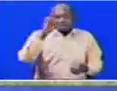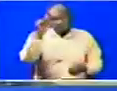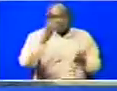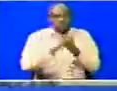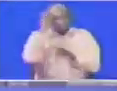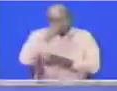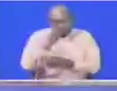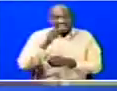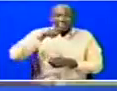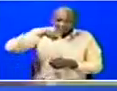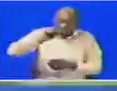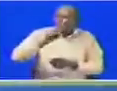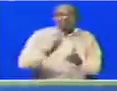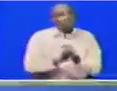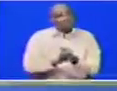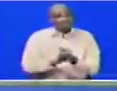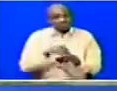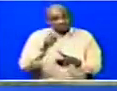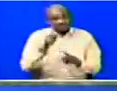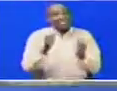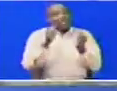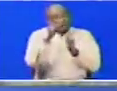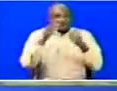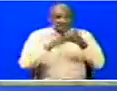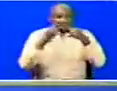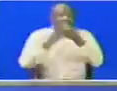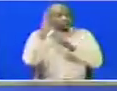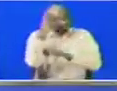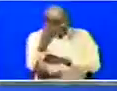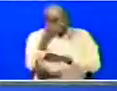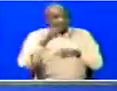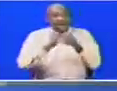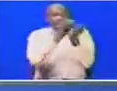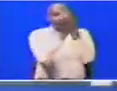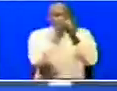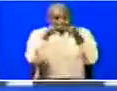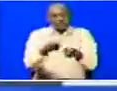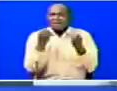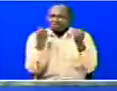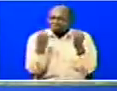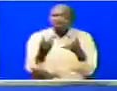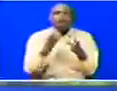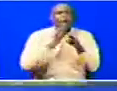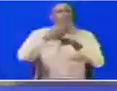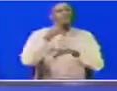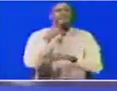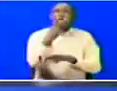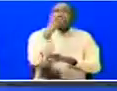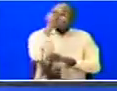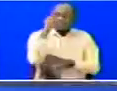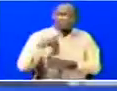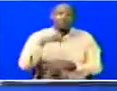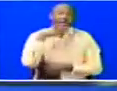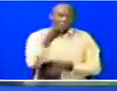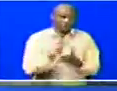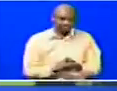become a life-saving diver was after the 1994 Mutongwe ferry tragedy, where over 250 people